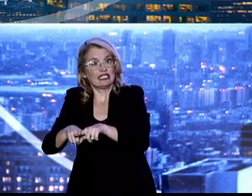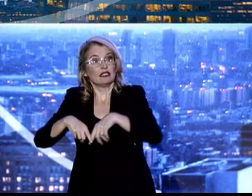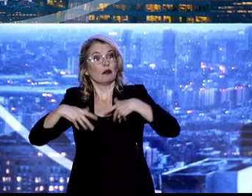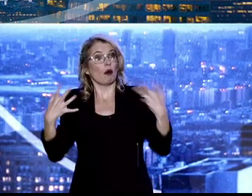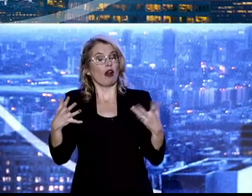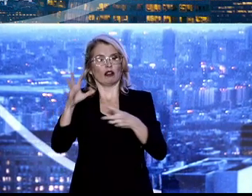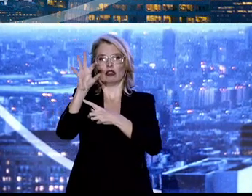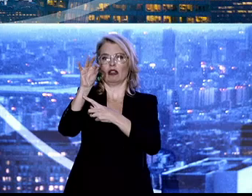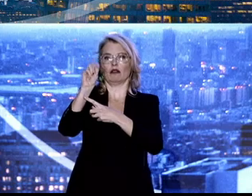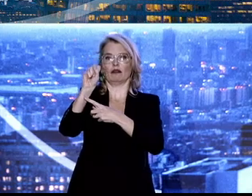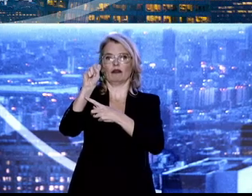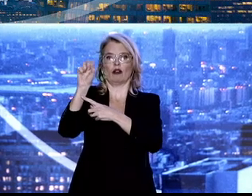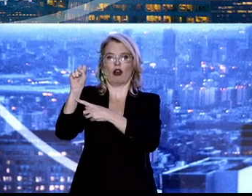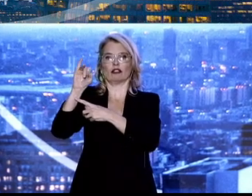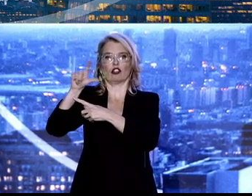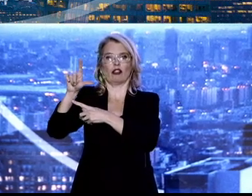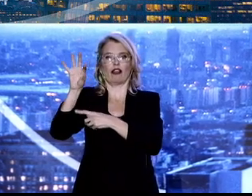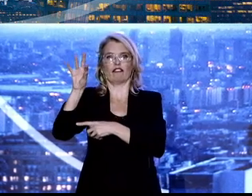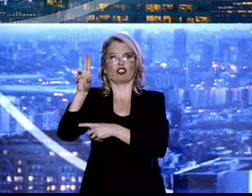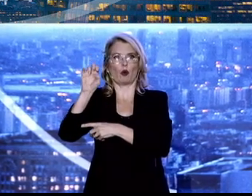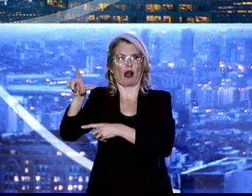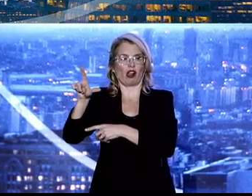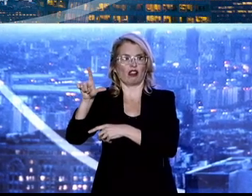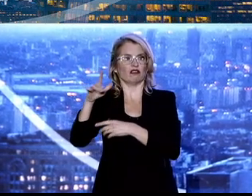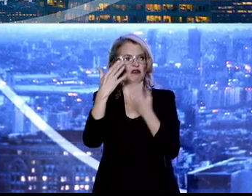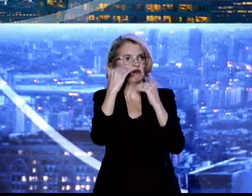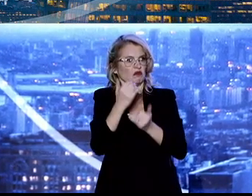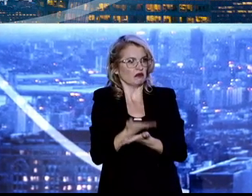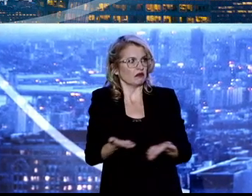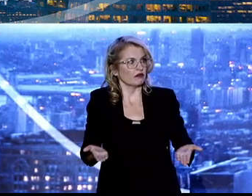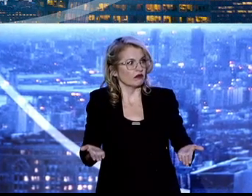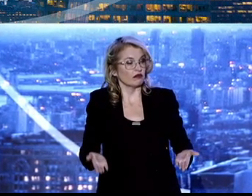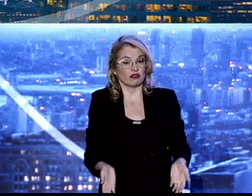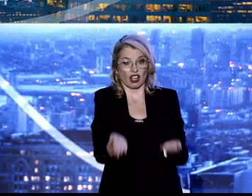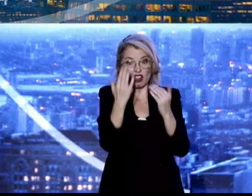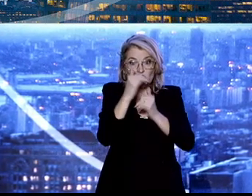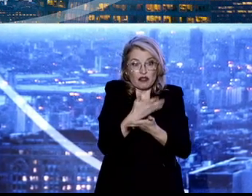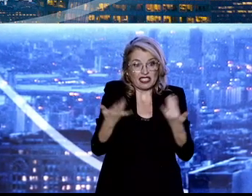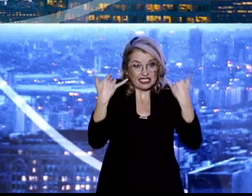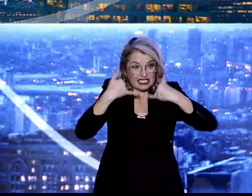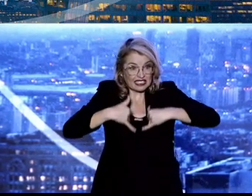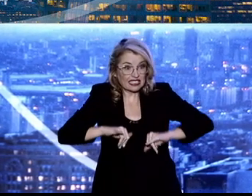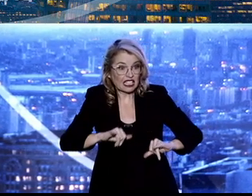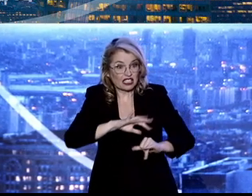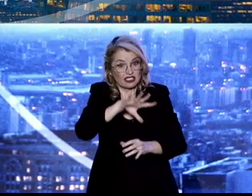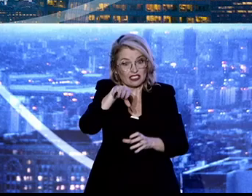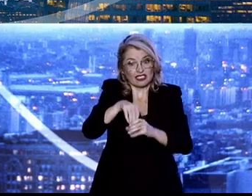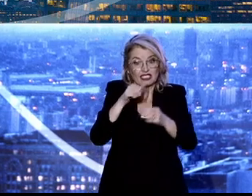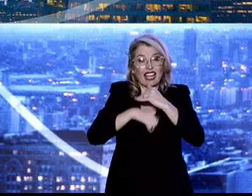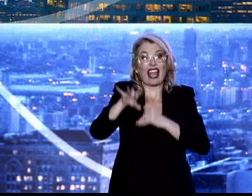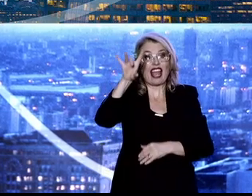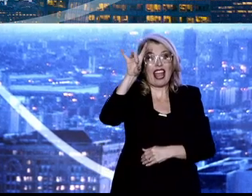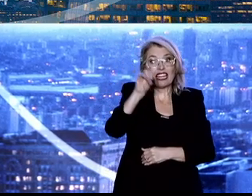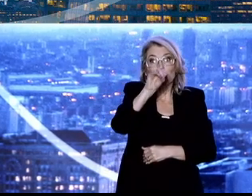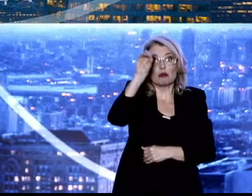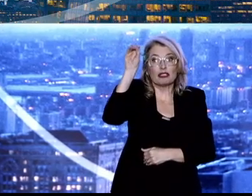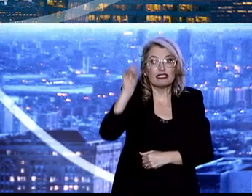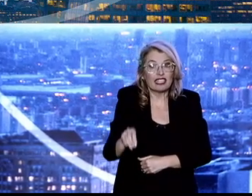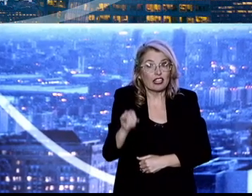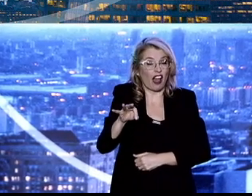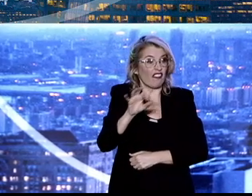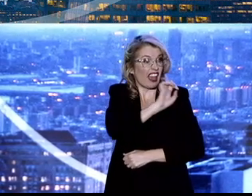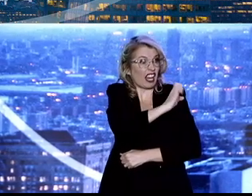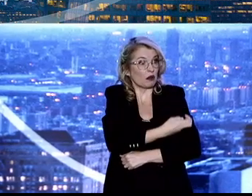with fossil fuels. Fossil fuels still account for more than 80% of